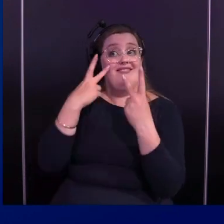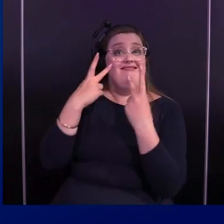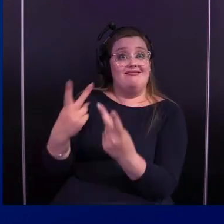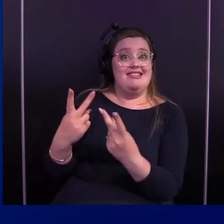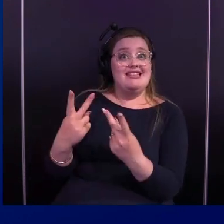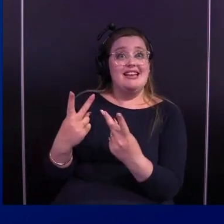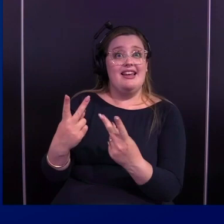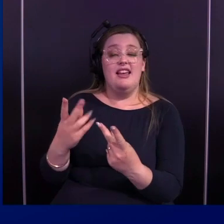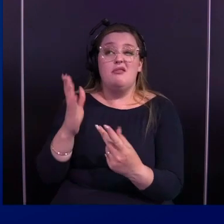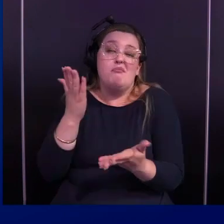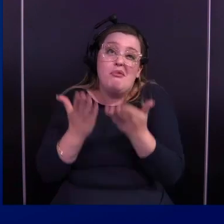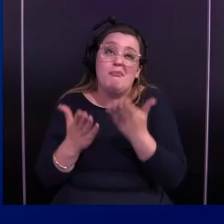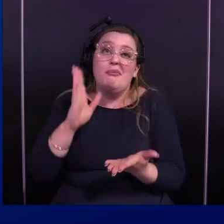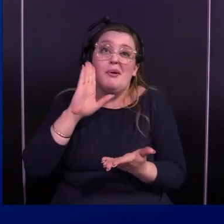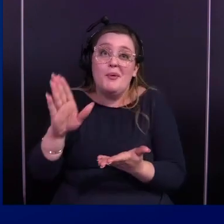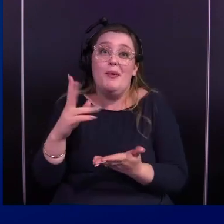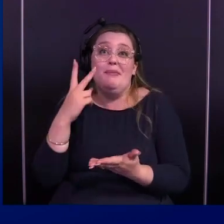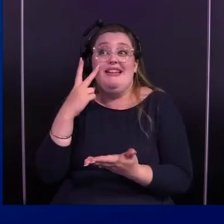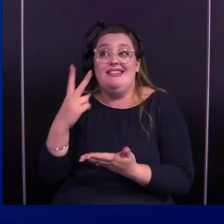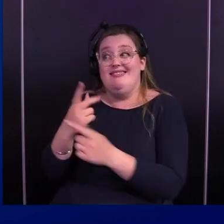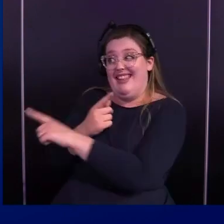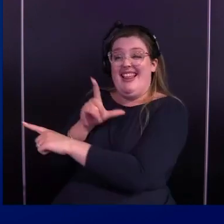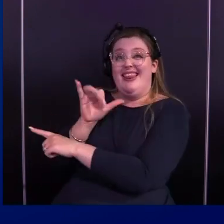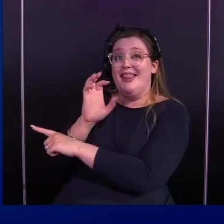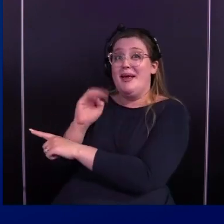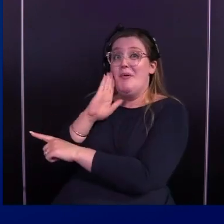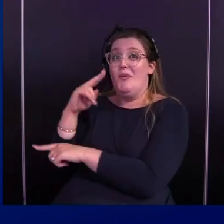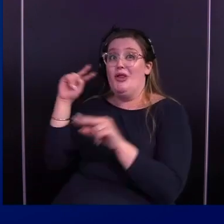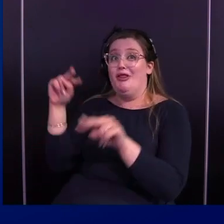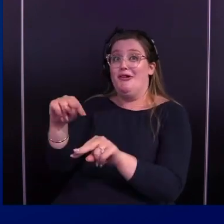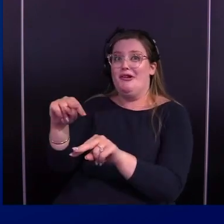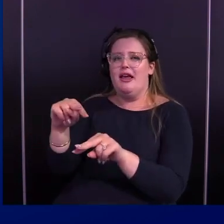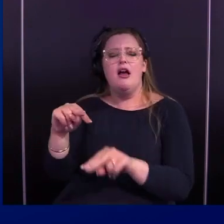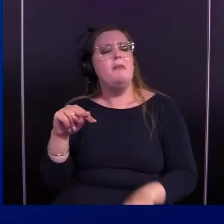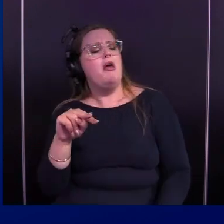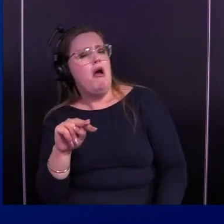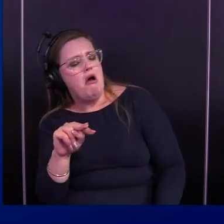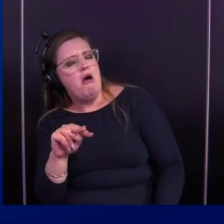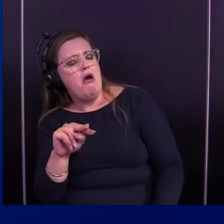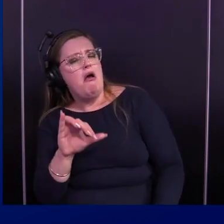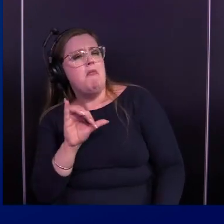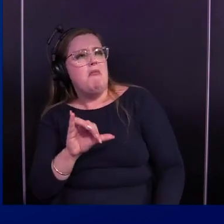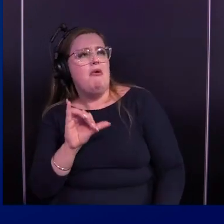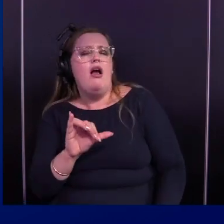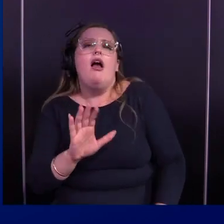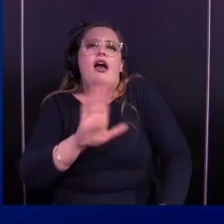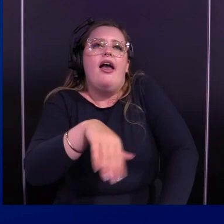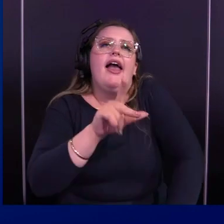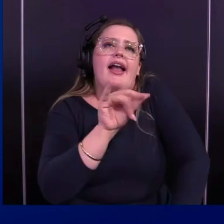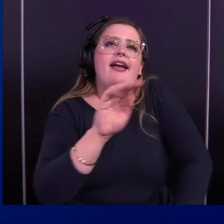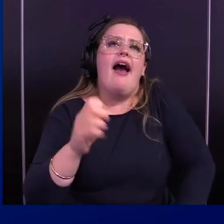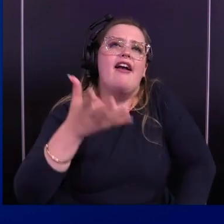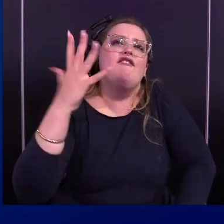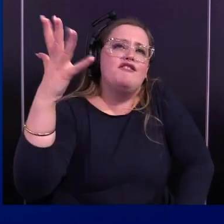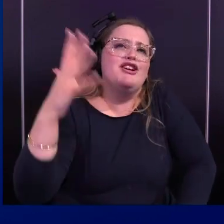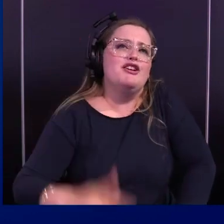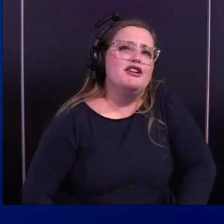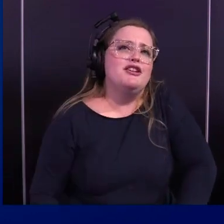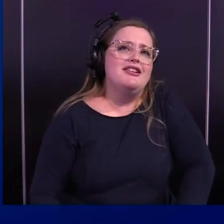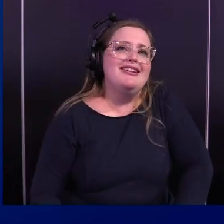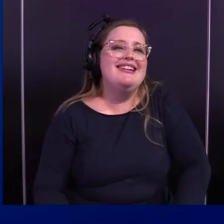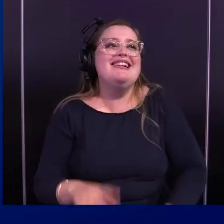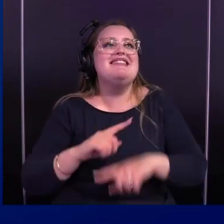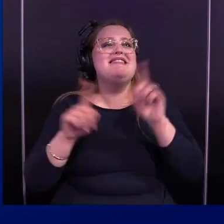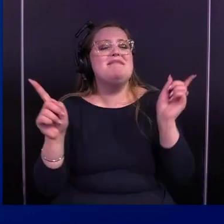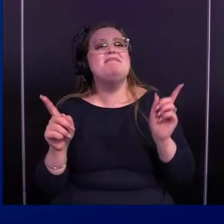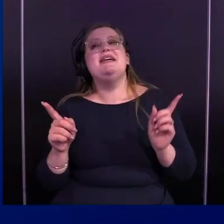going to be probably seen by Liam. Yep. He's going to be like, huh. Let's go. Kyle, stop spamming me. Yeah, let's go. But it will, so